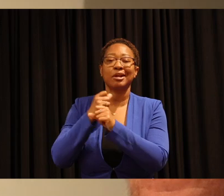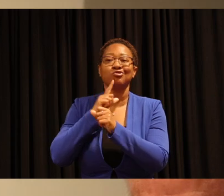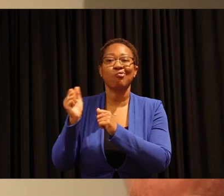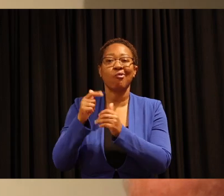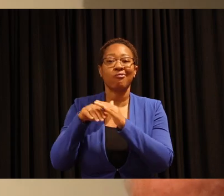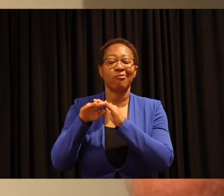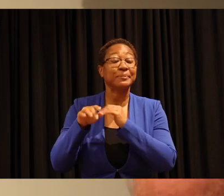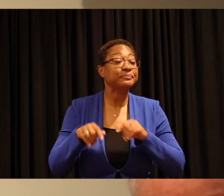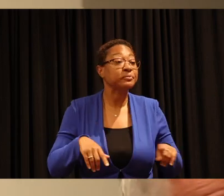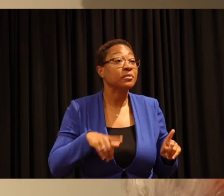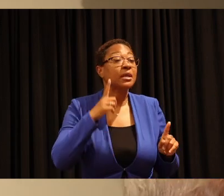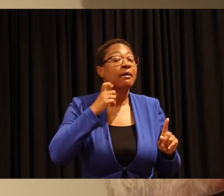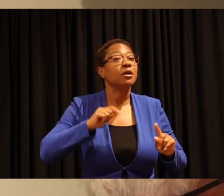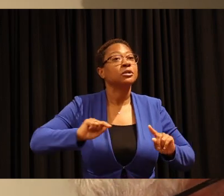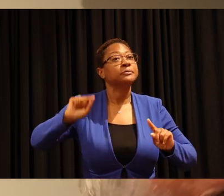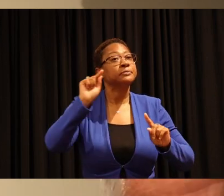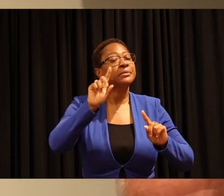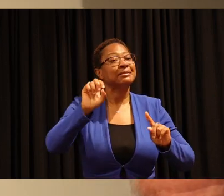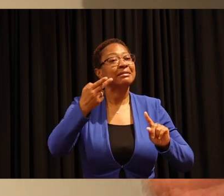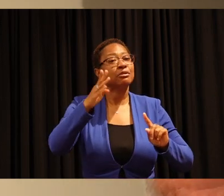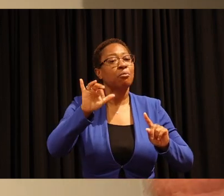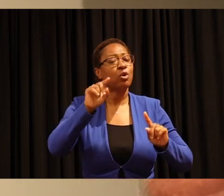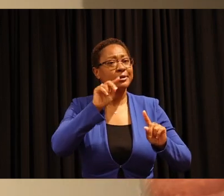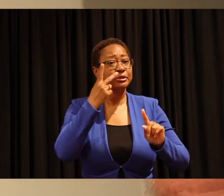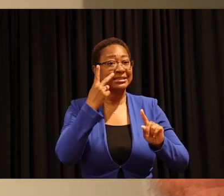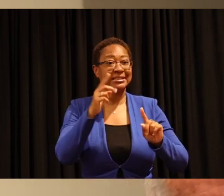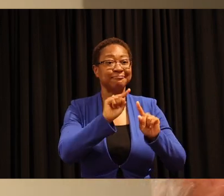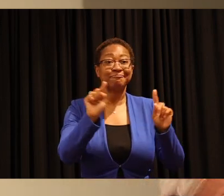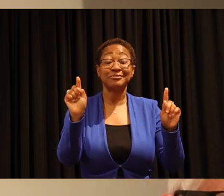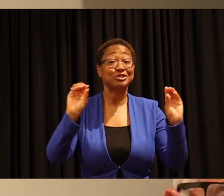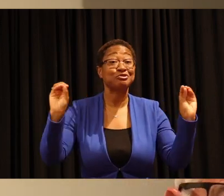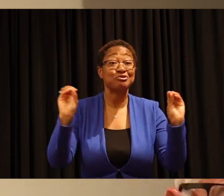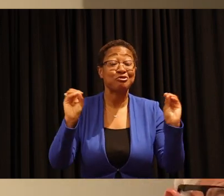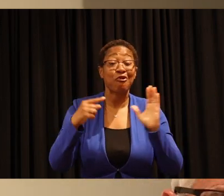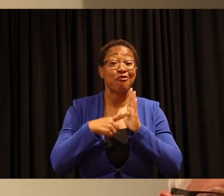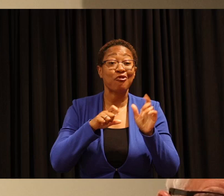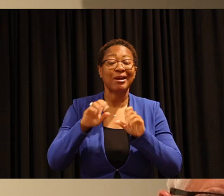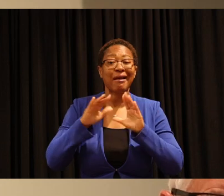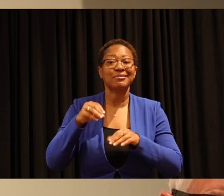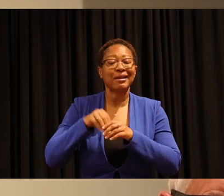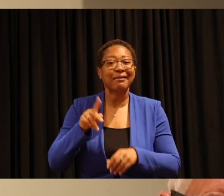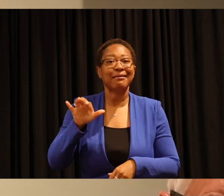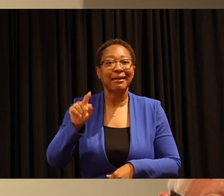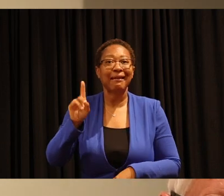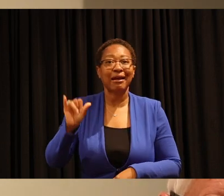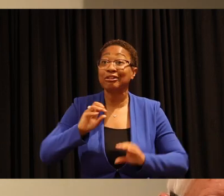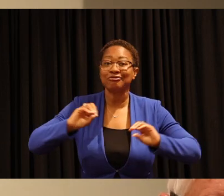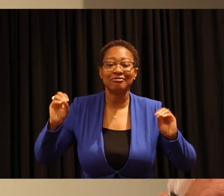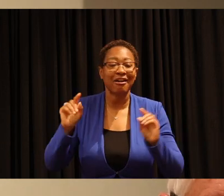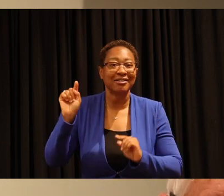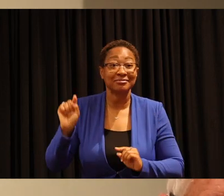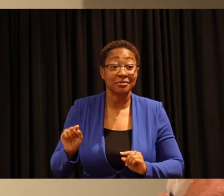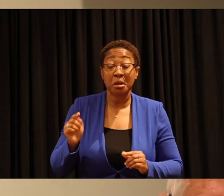that diagram on our dashboard, you'll see is there are no affordable housing units in Kent County. Literally,